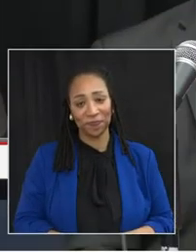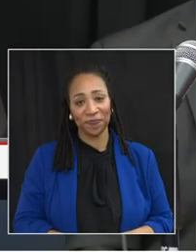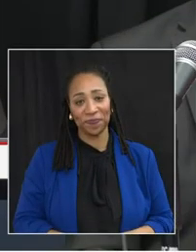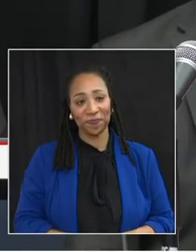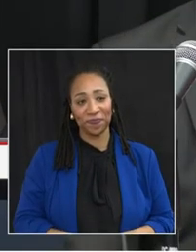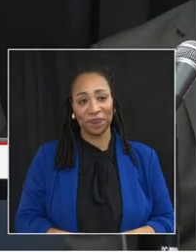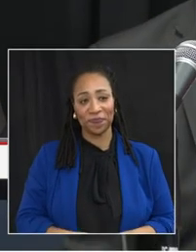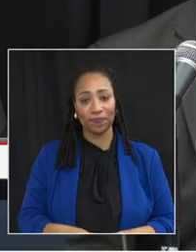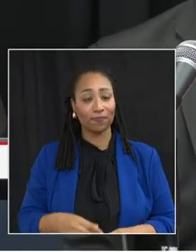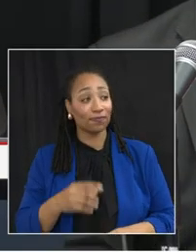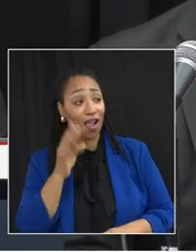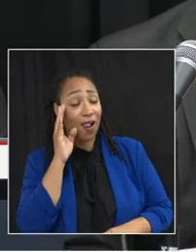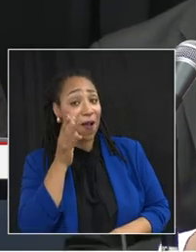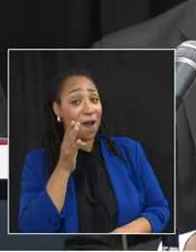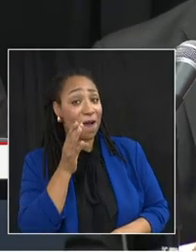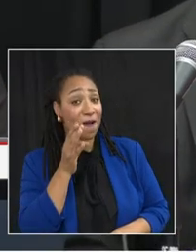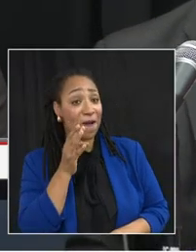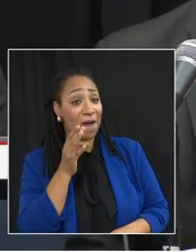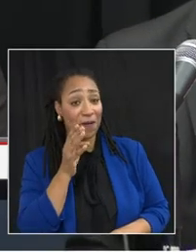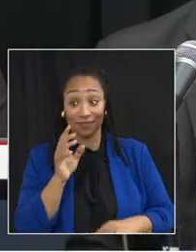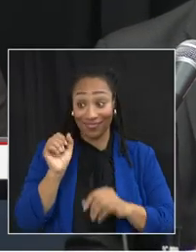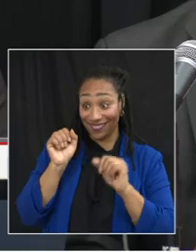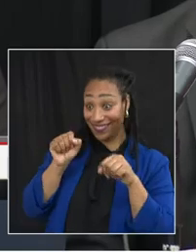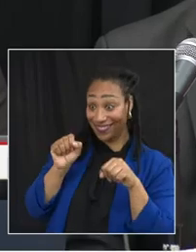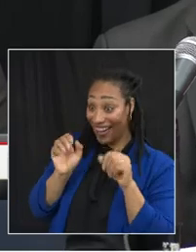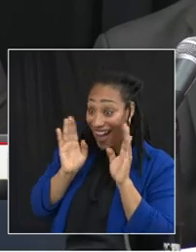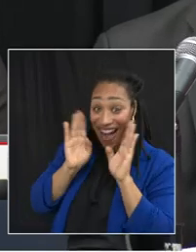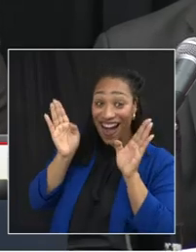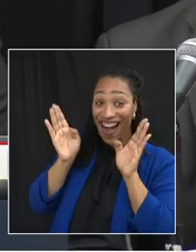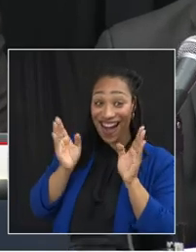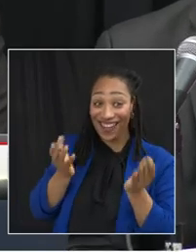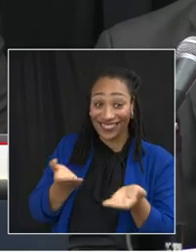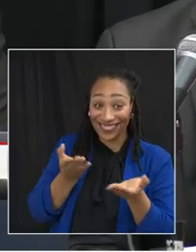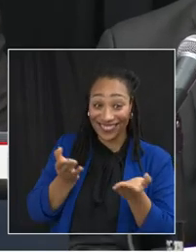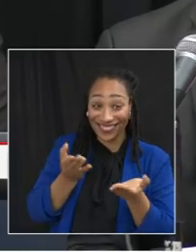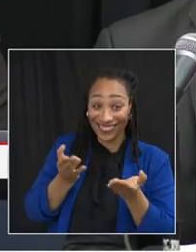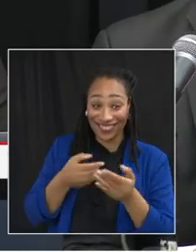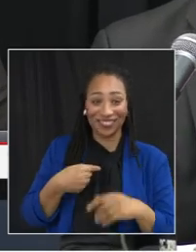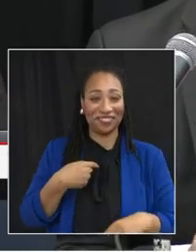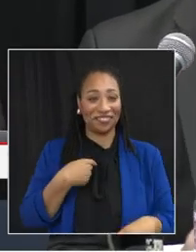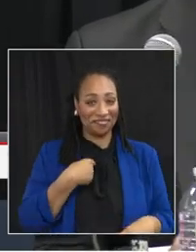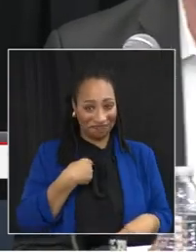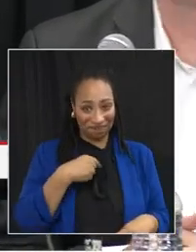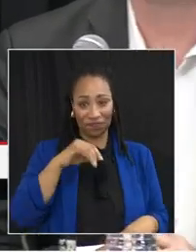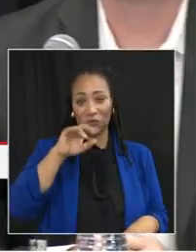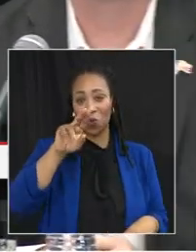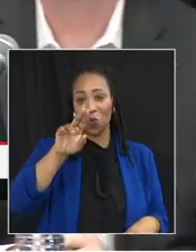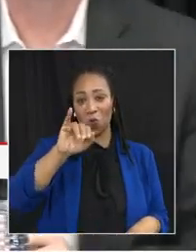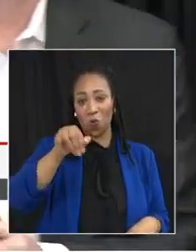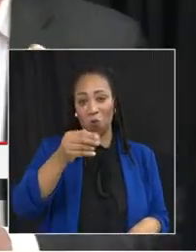Hello? Yes. Hi, Juanita. We can hear you. Hi, how are you? Good morning. Good morning.